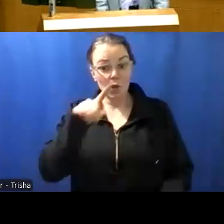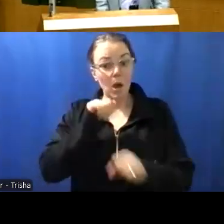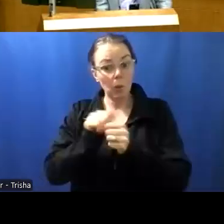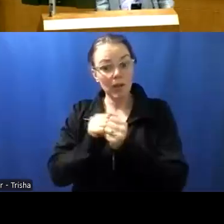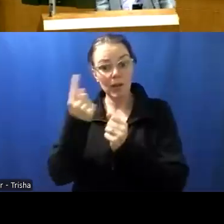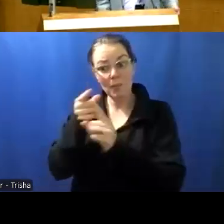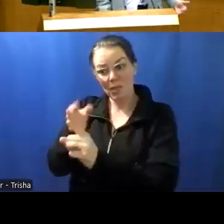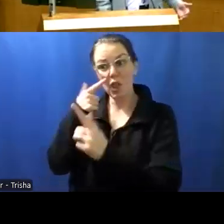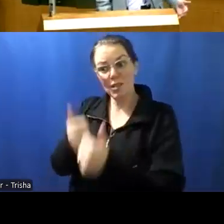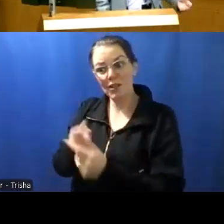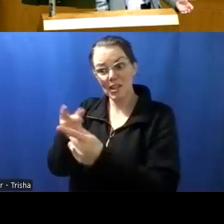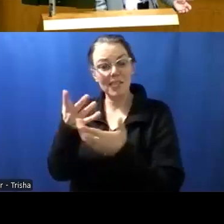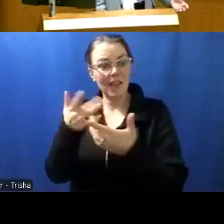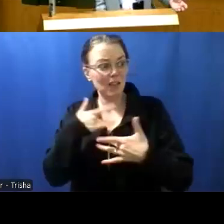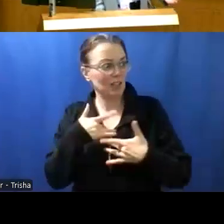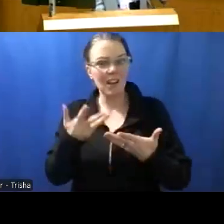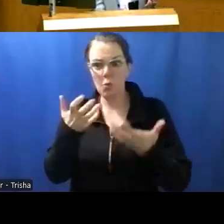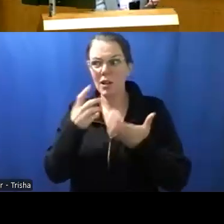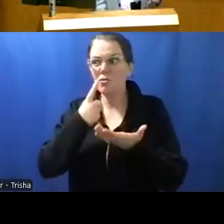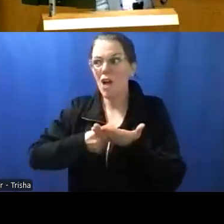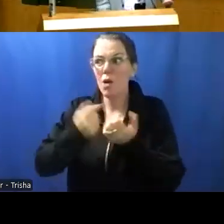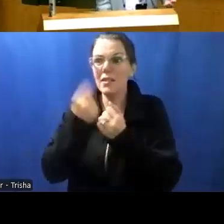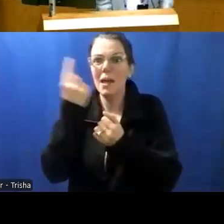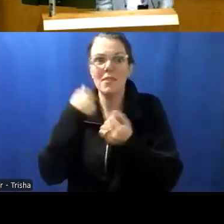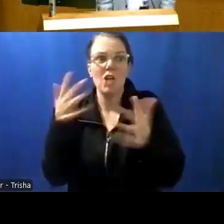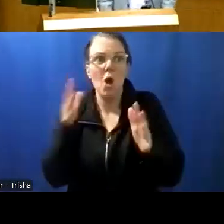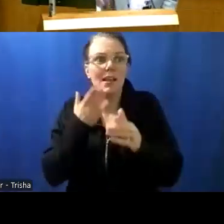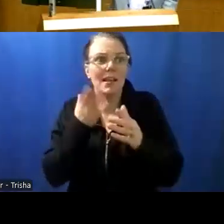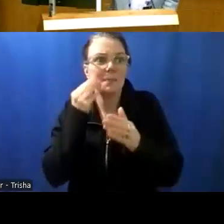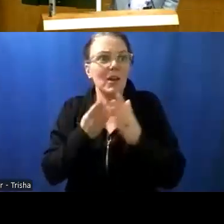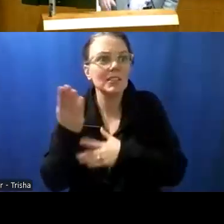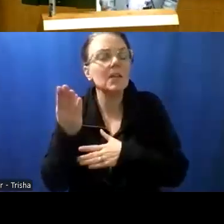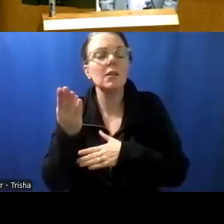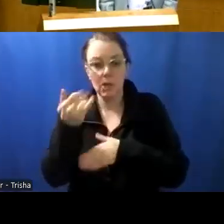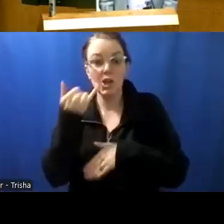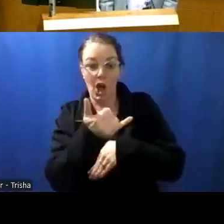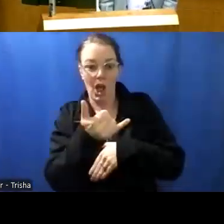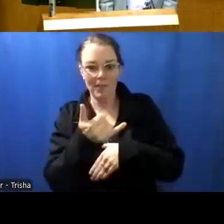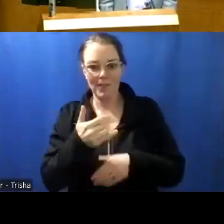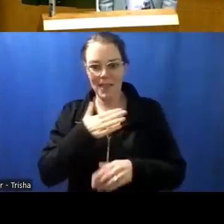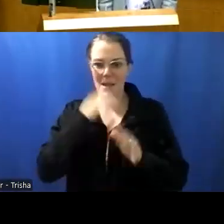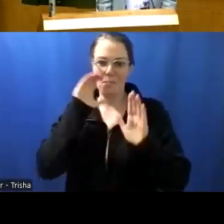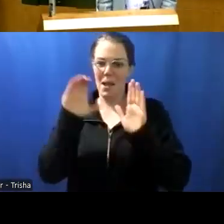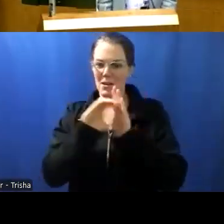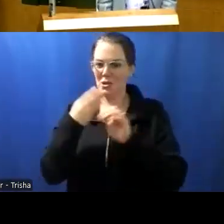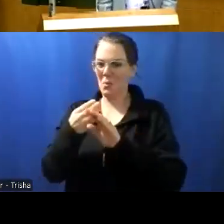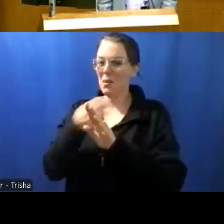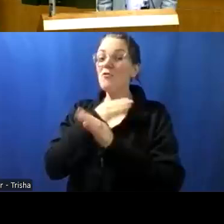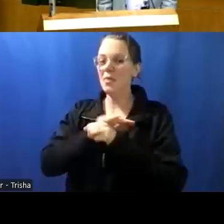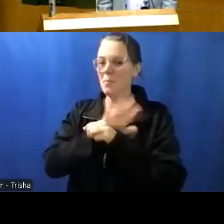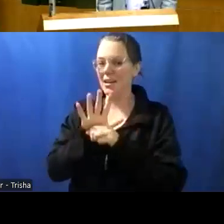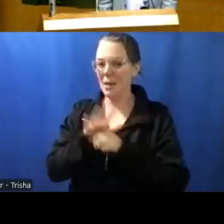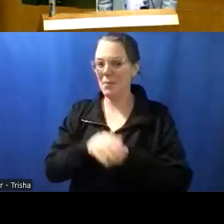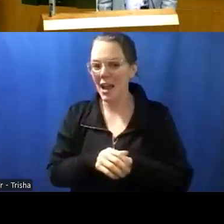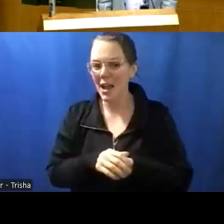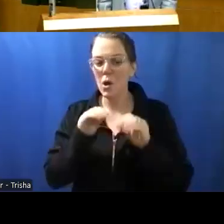has concerns and wants to talk to other people who've gone through this, I recommend to call. There's a picture of me from pre-pandemic with no